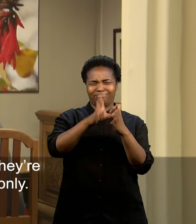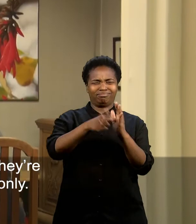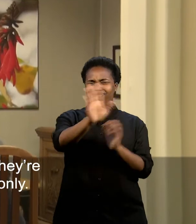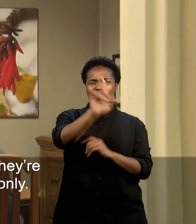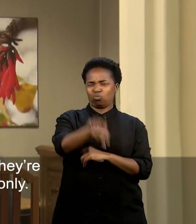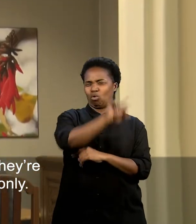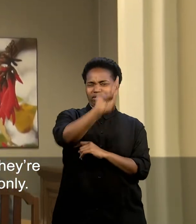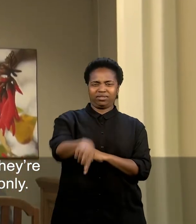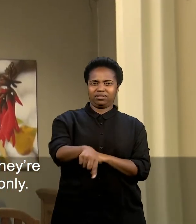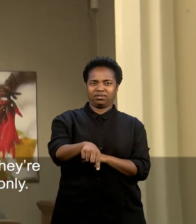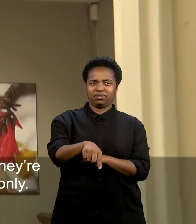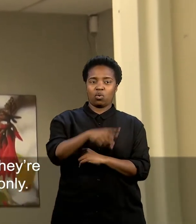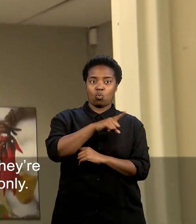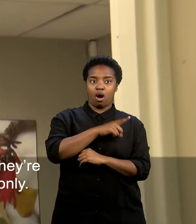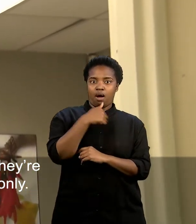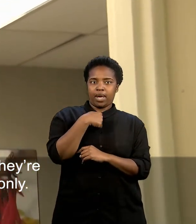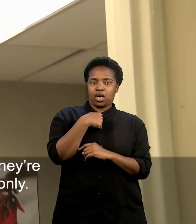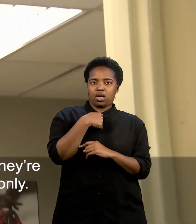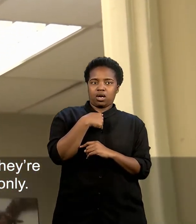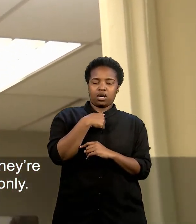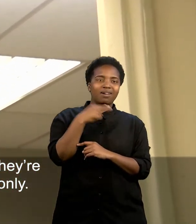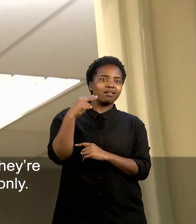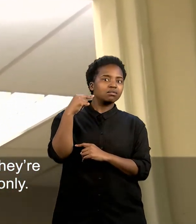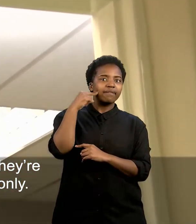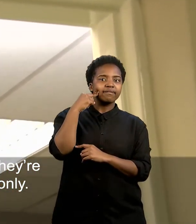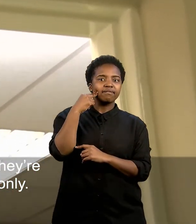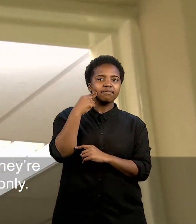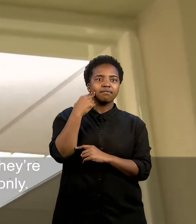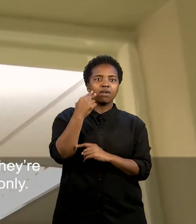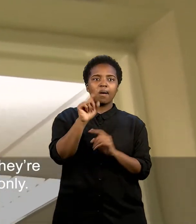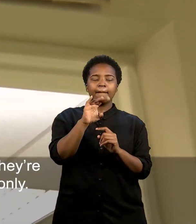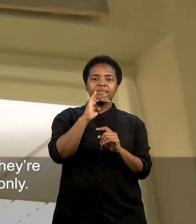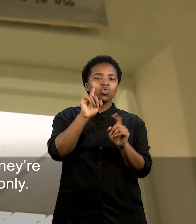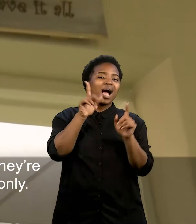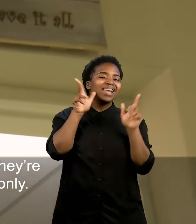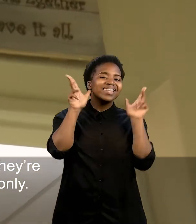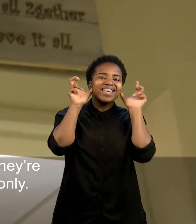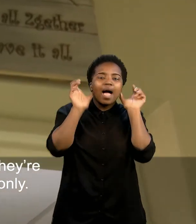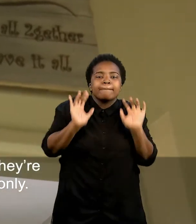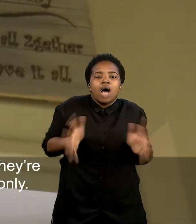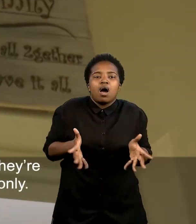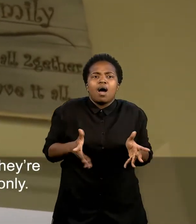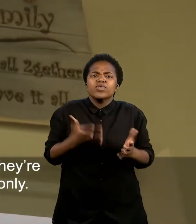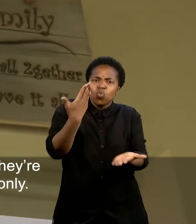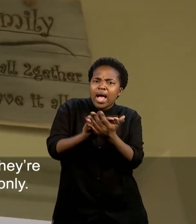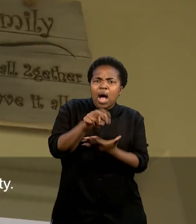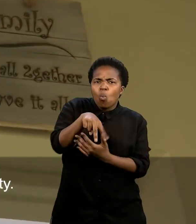disabled. But they are wrong, because being deaf means you can't hear only. You